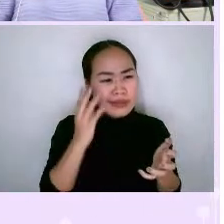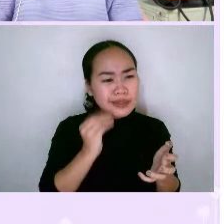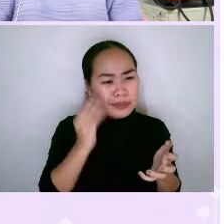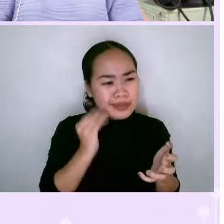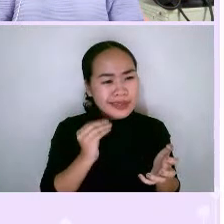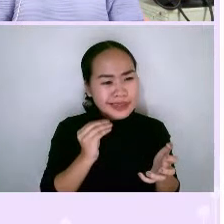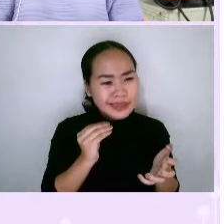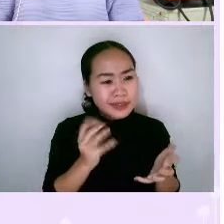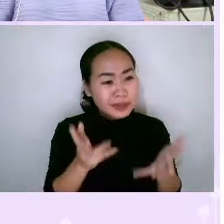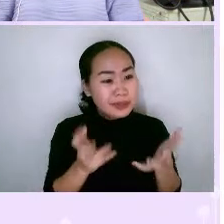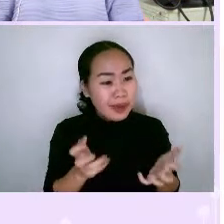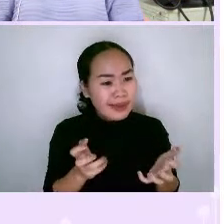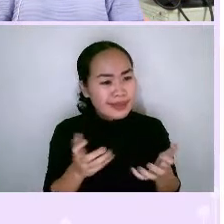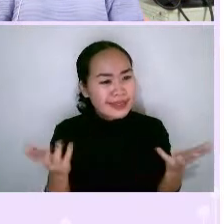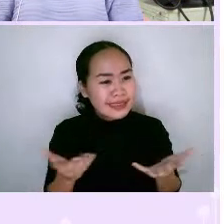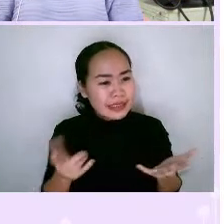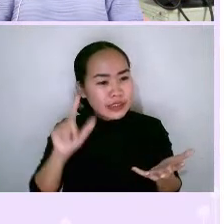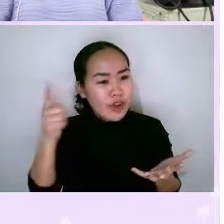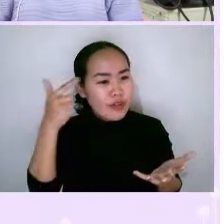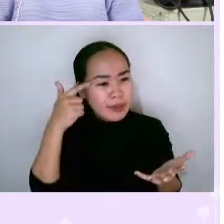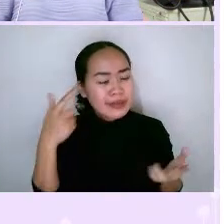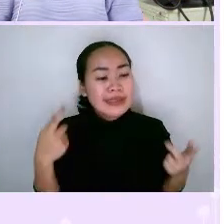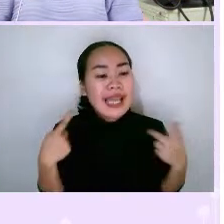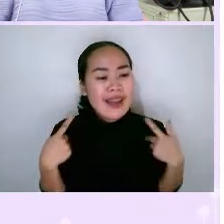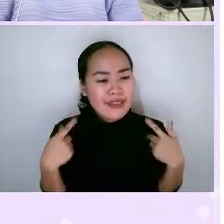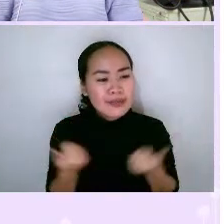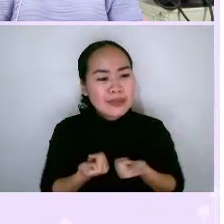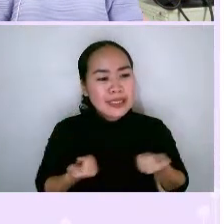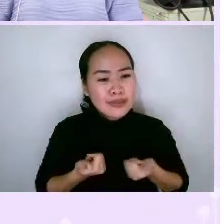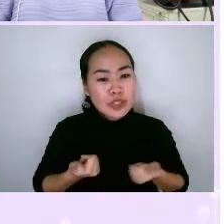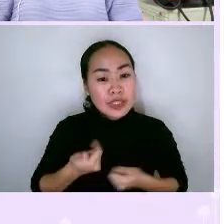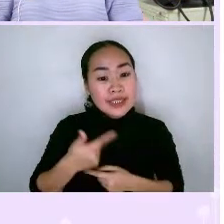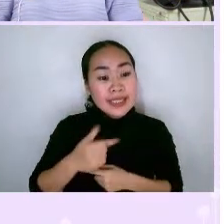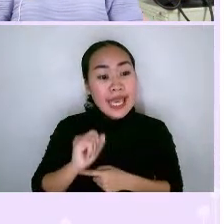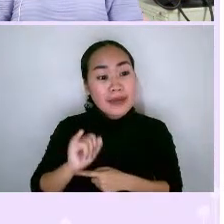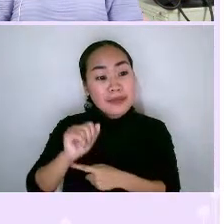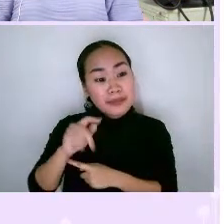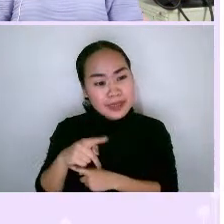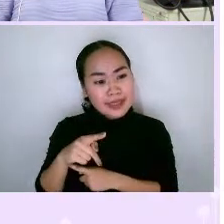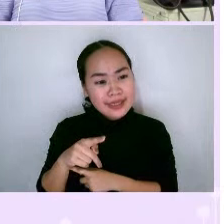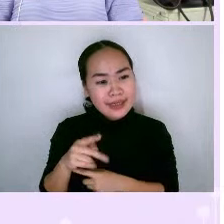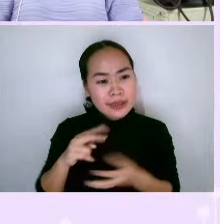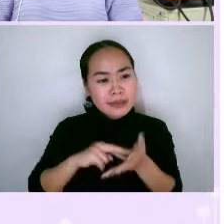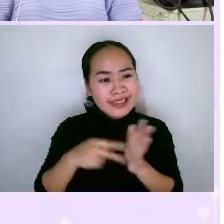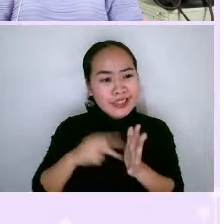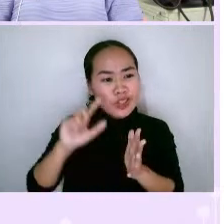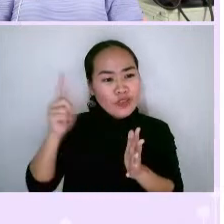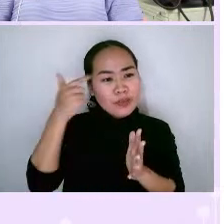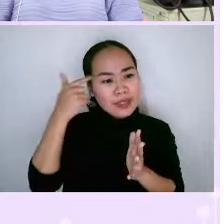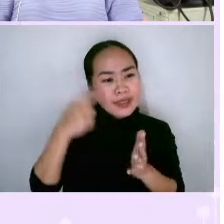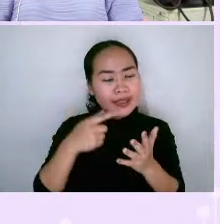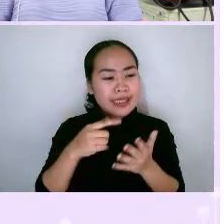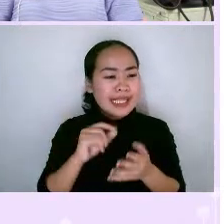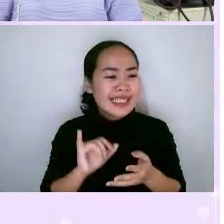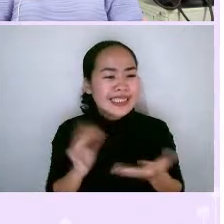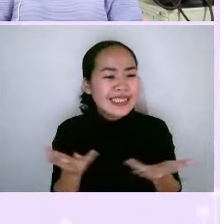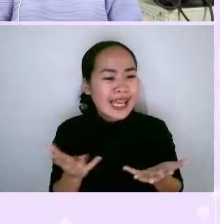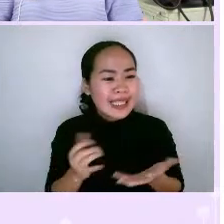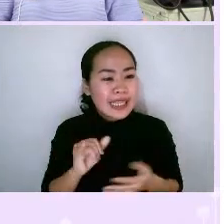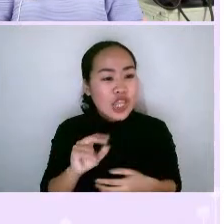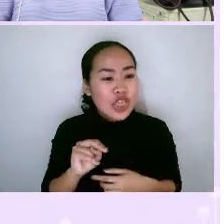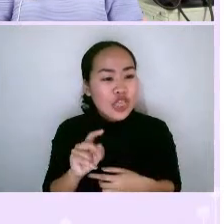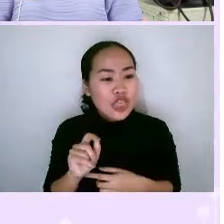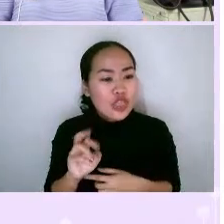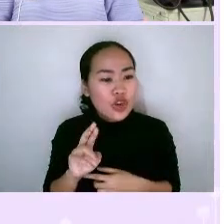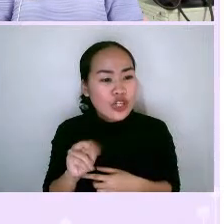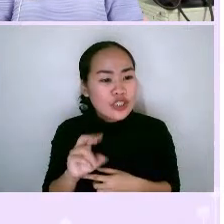we also have our government internship program, which engages and provides beneficiaries opportunities to